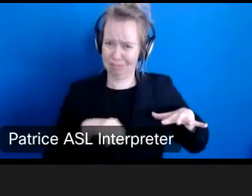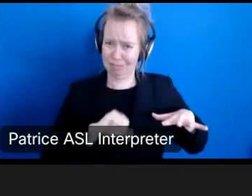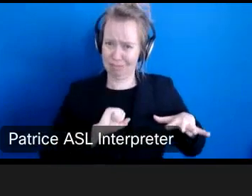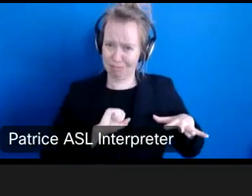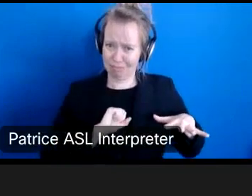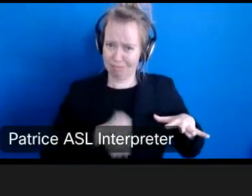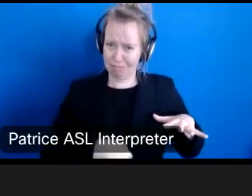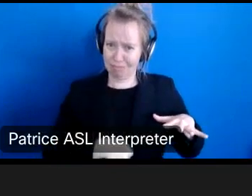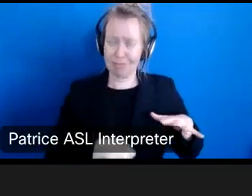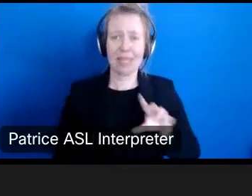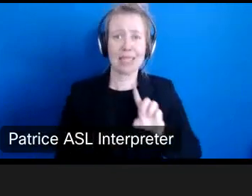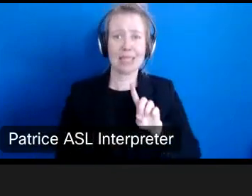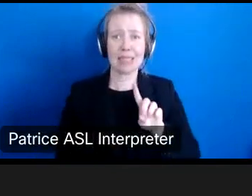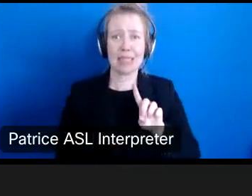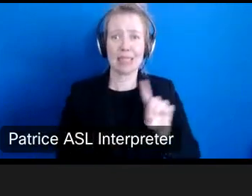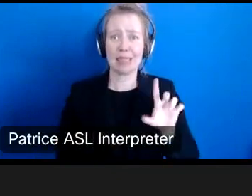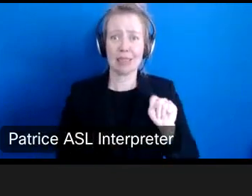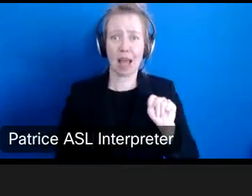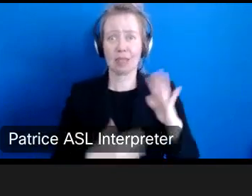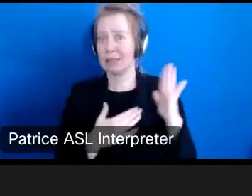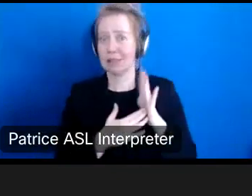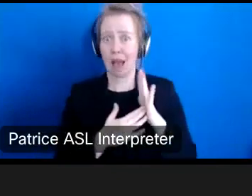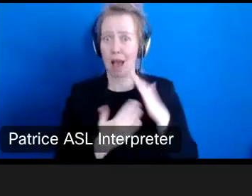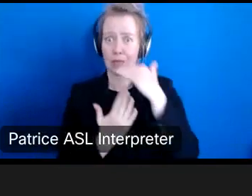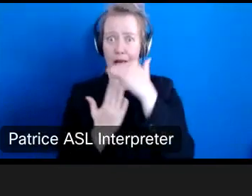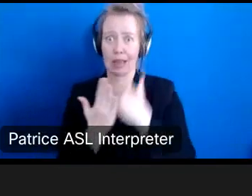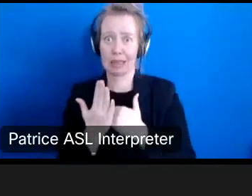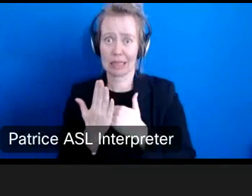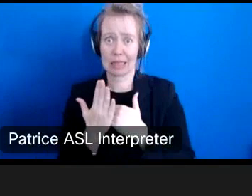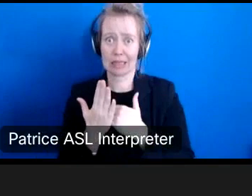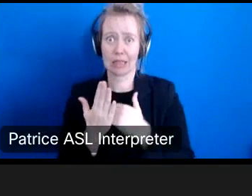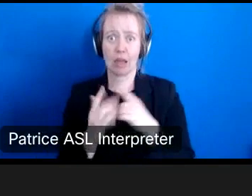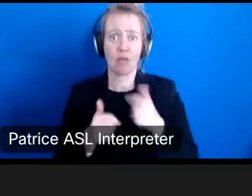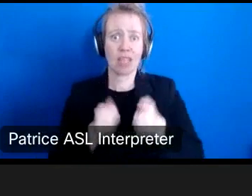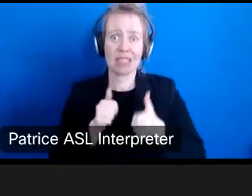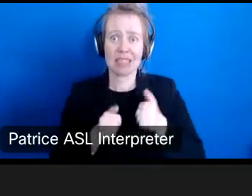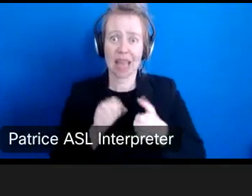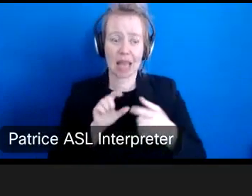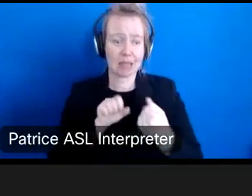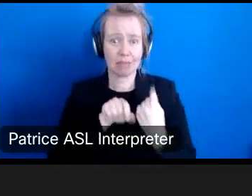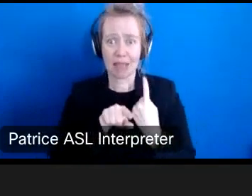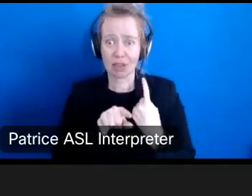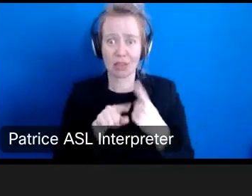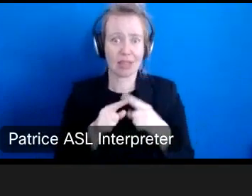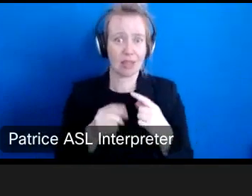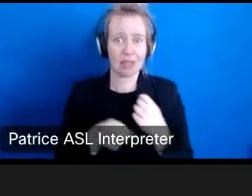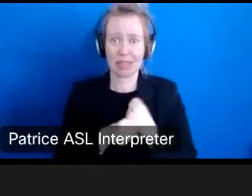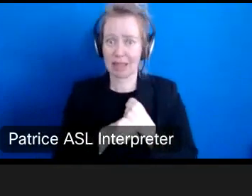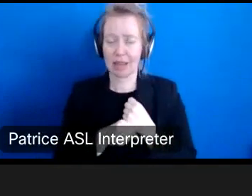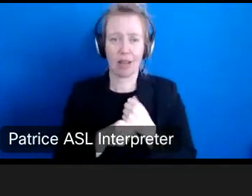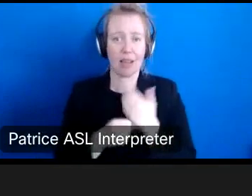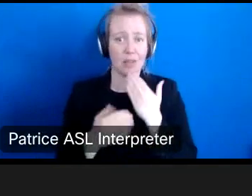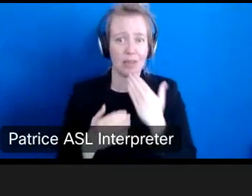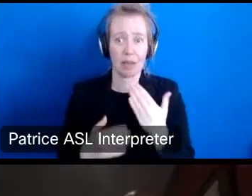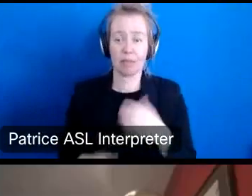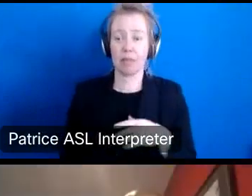DDOT is top of the list in terms of emails and text messages I'm receiving. Thank you.